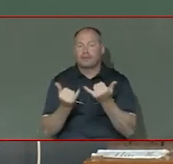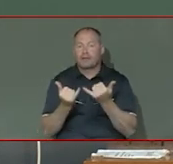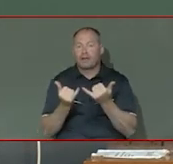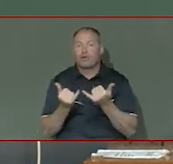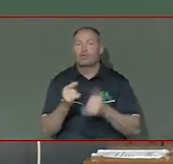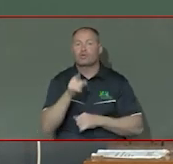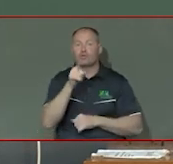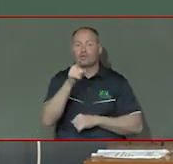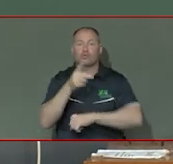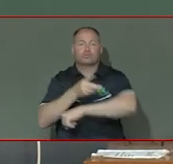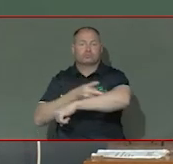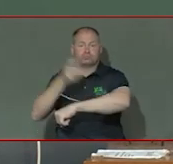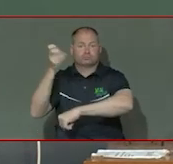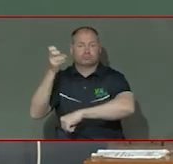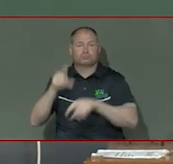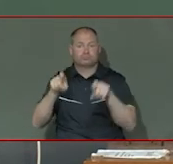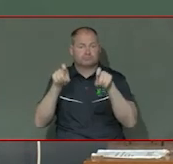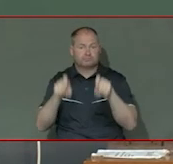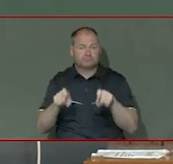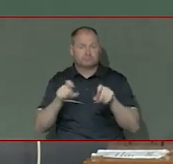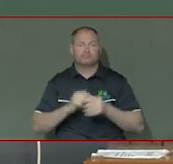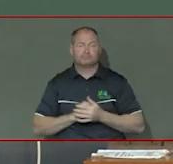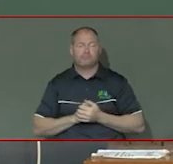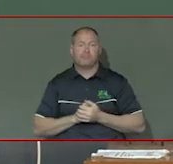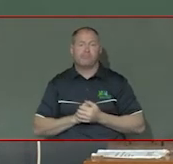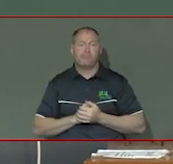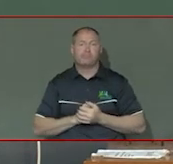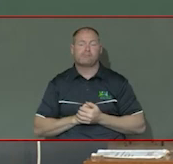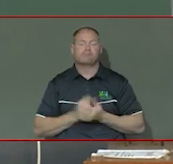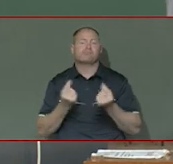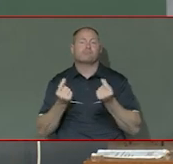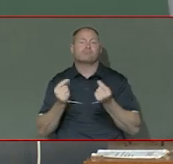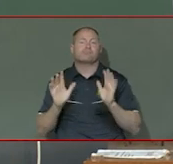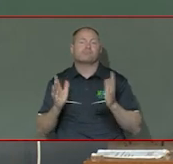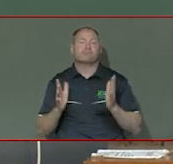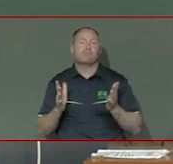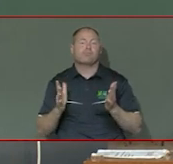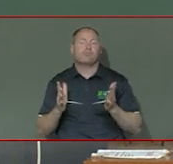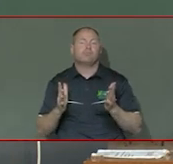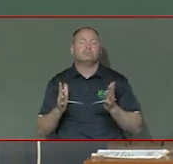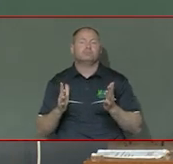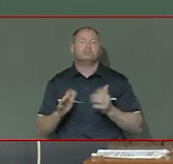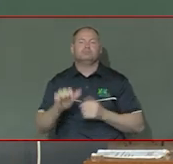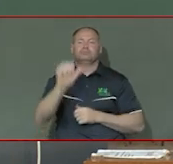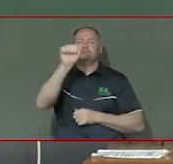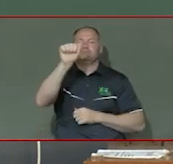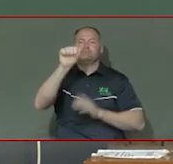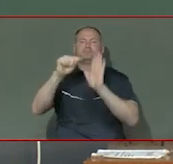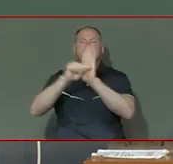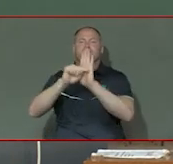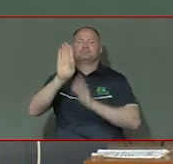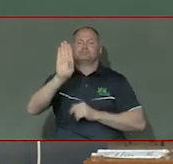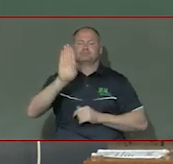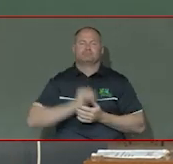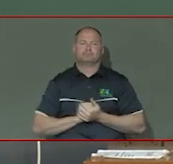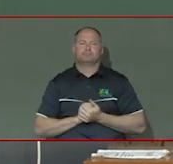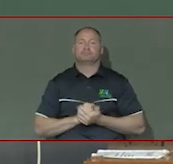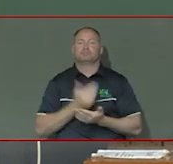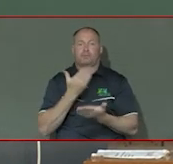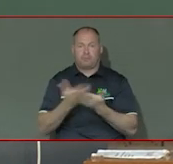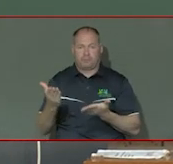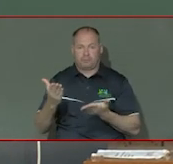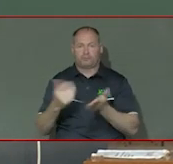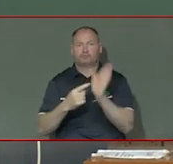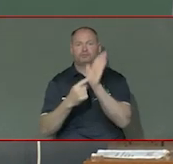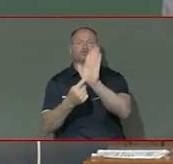derive this formula here by using the cos of A minus B. That is a proof. I will do it with you.